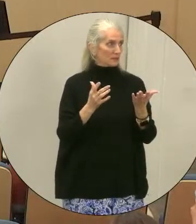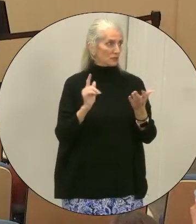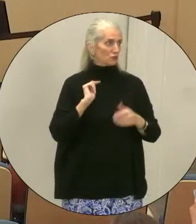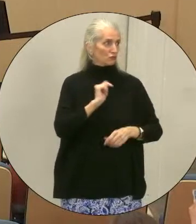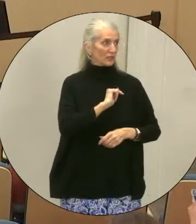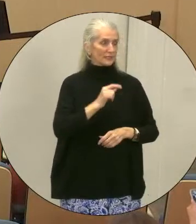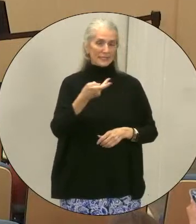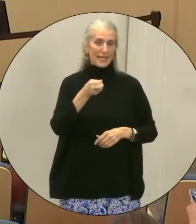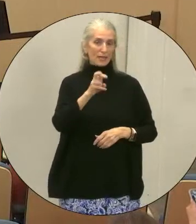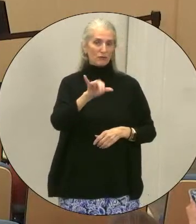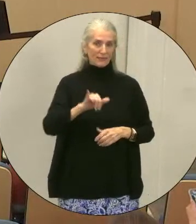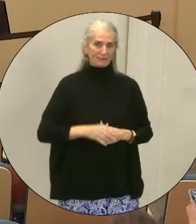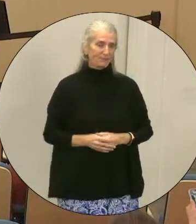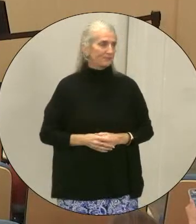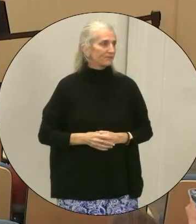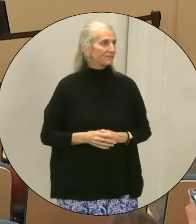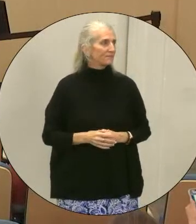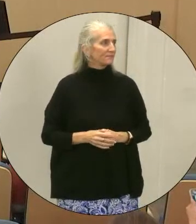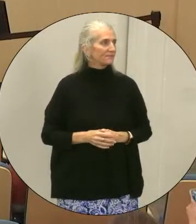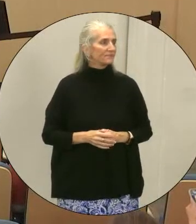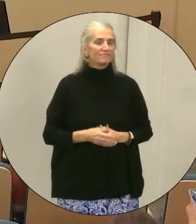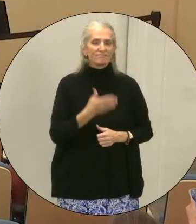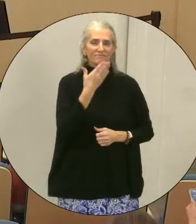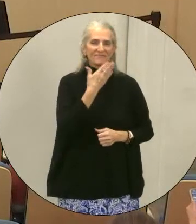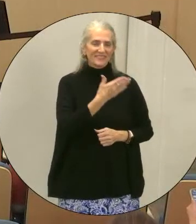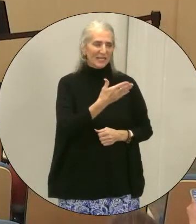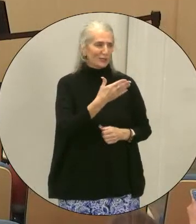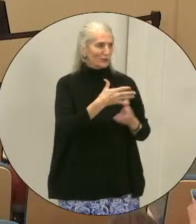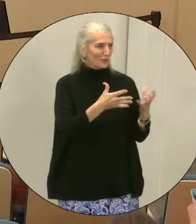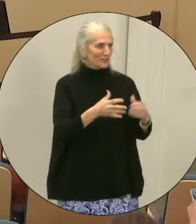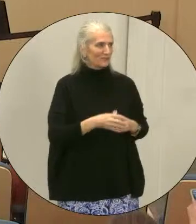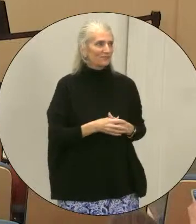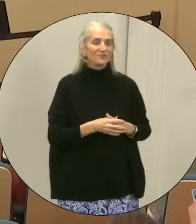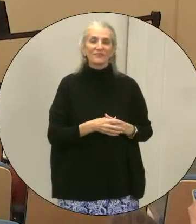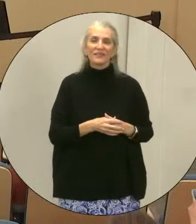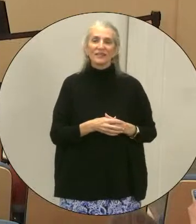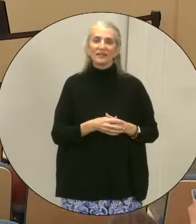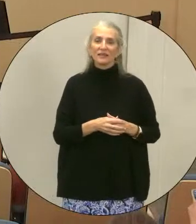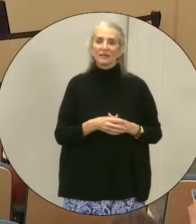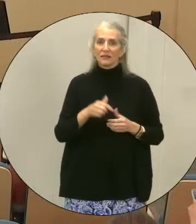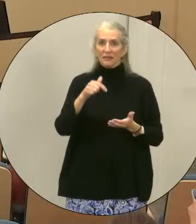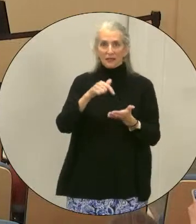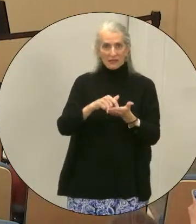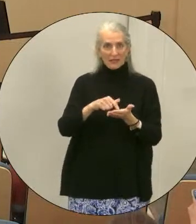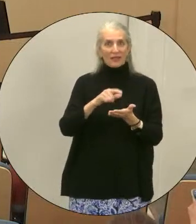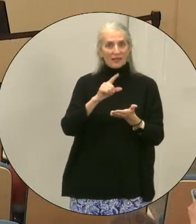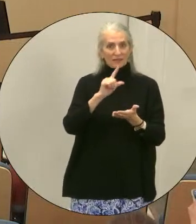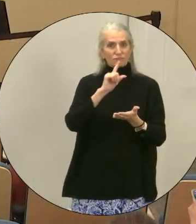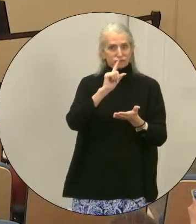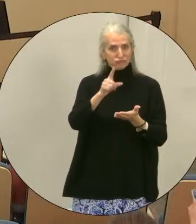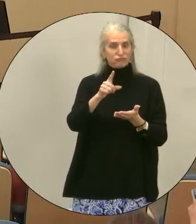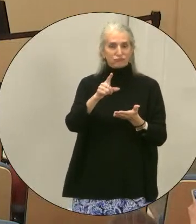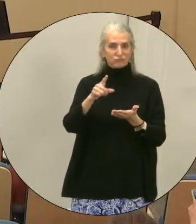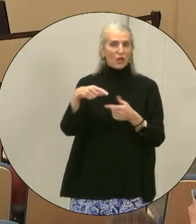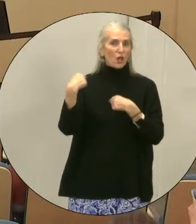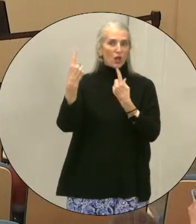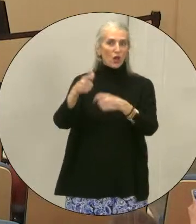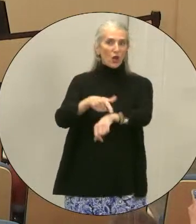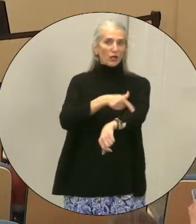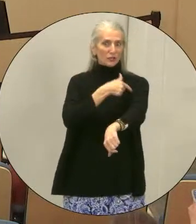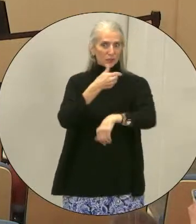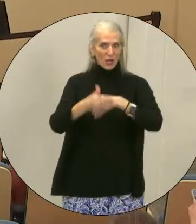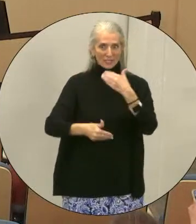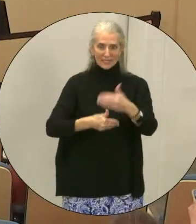Trustee Henry. Thank you so much. This has been a long process in a short period